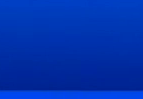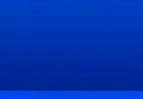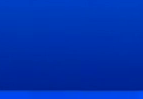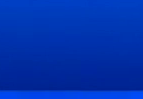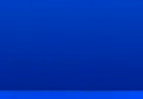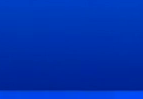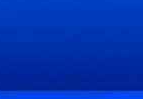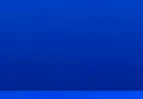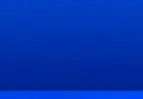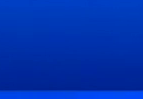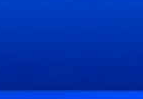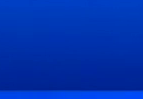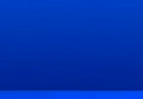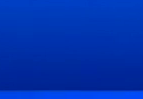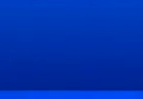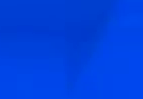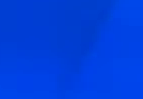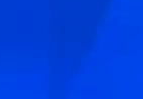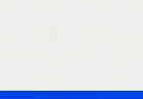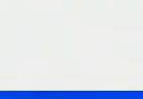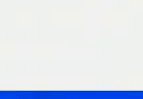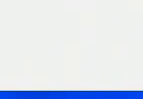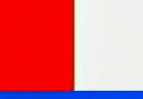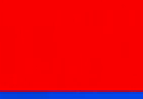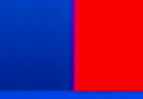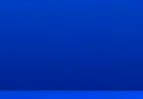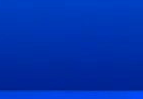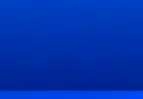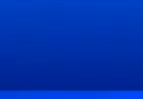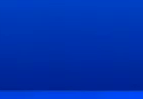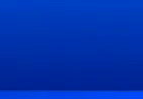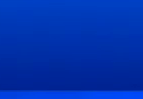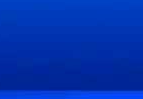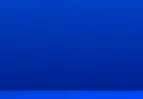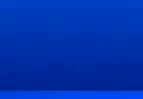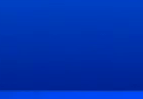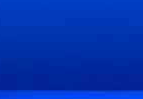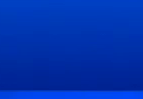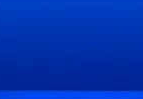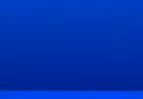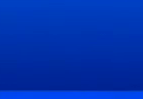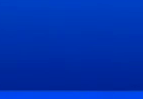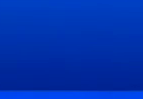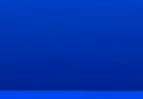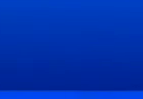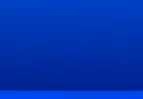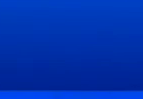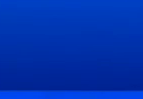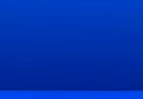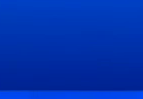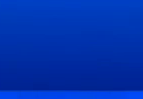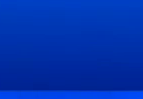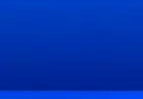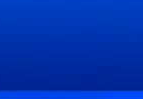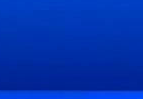on 1st February 2017. Mass voter registration exercise is now scheduled to start from 16th